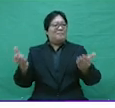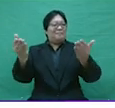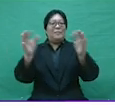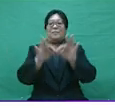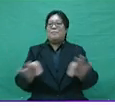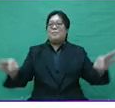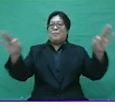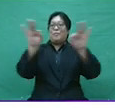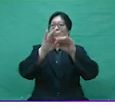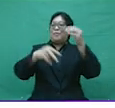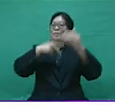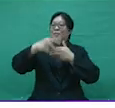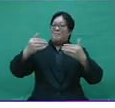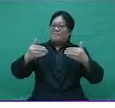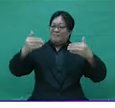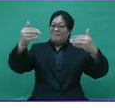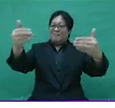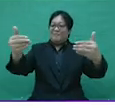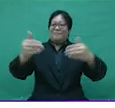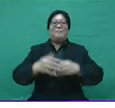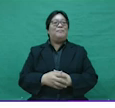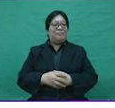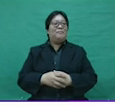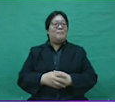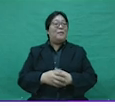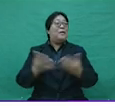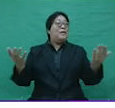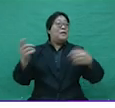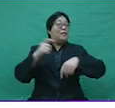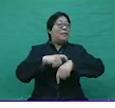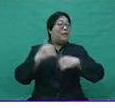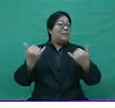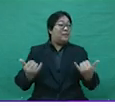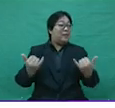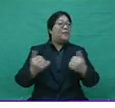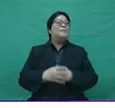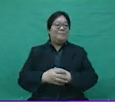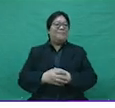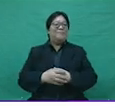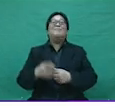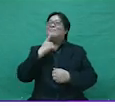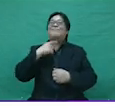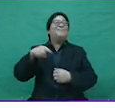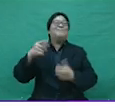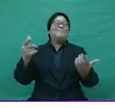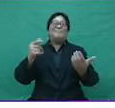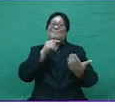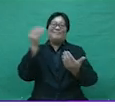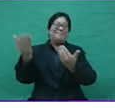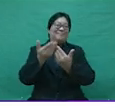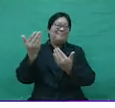important events forward in times at the moment which are not easy